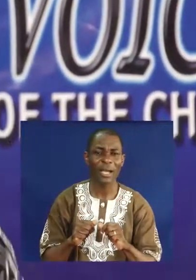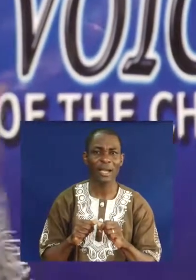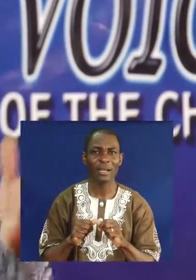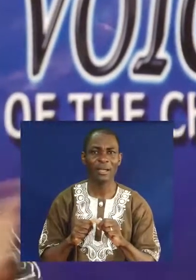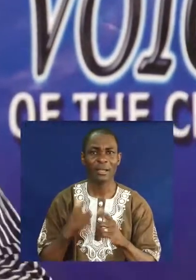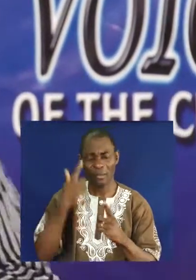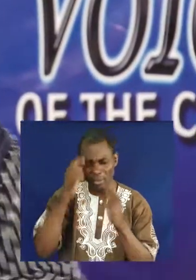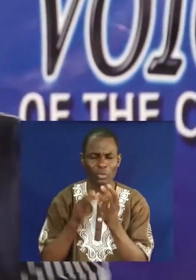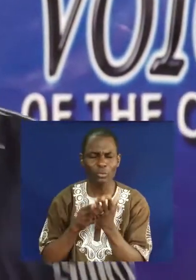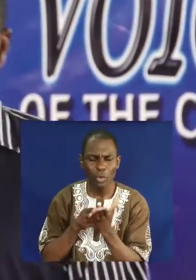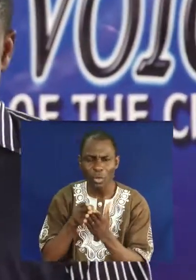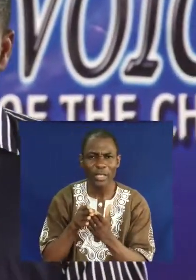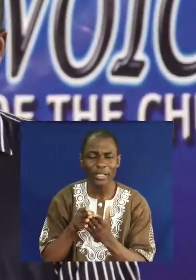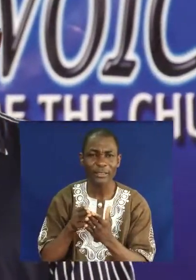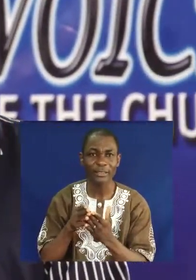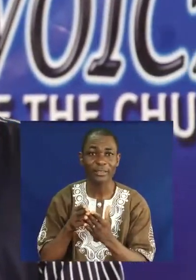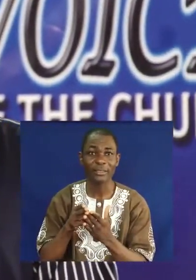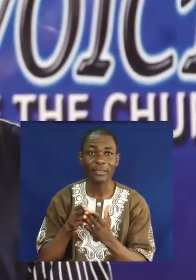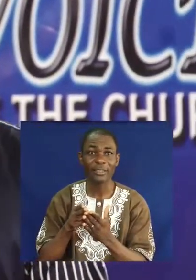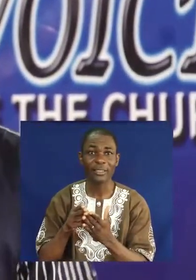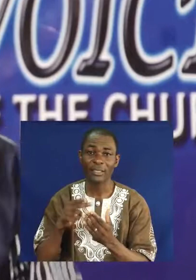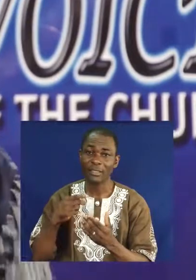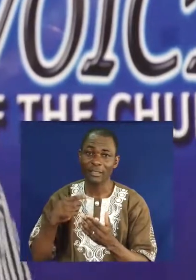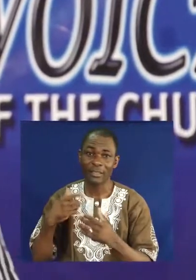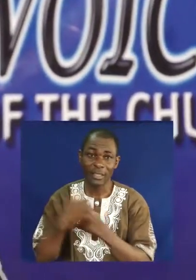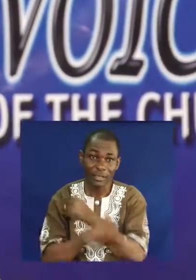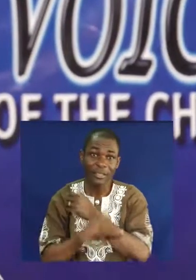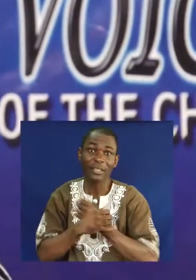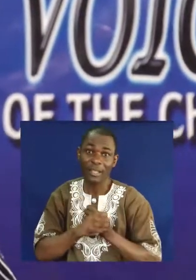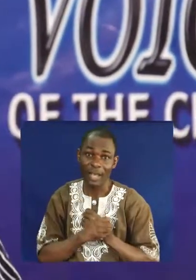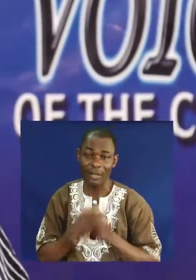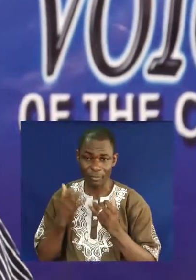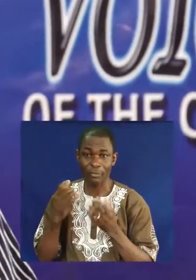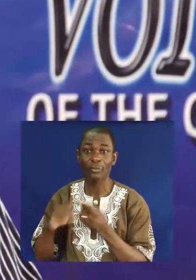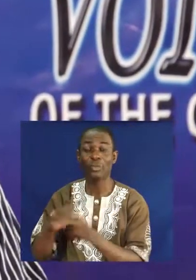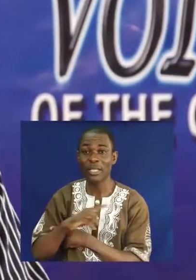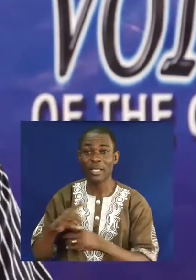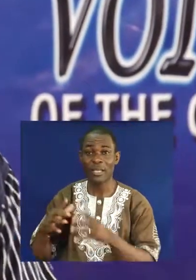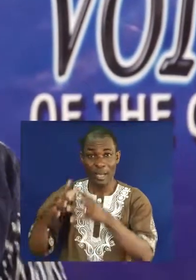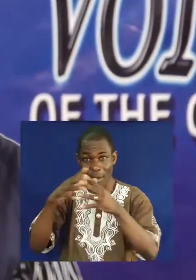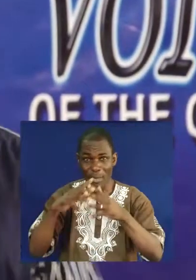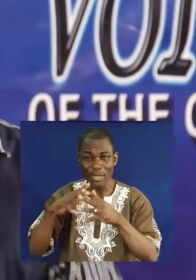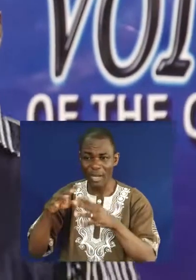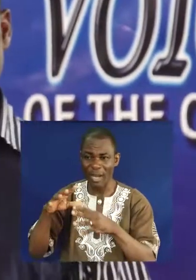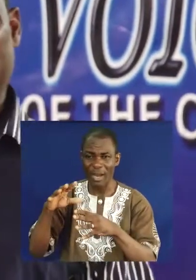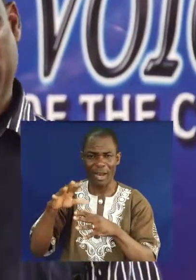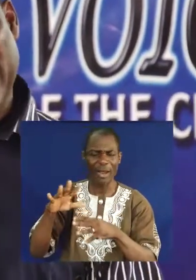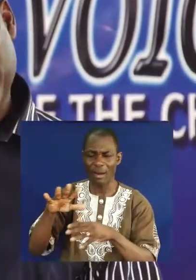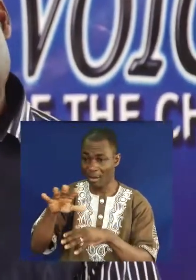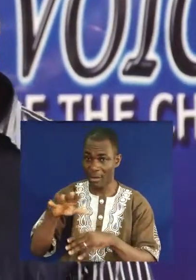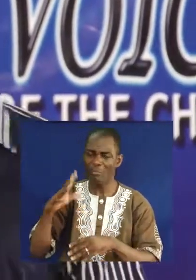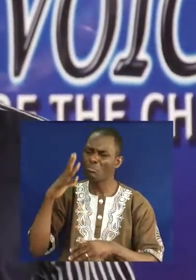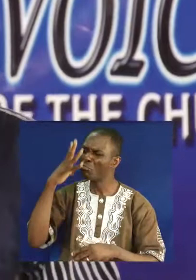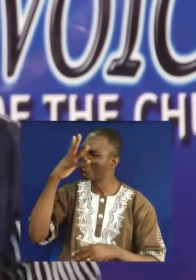no adan Africans ye de empese ye sa ba Dr. Ephraim Amu etwe yadwe ejina so sa emoja ena